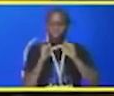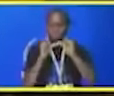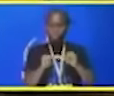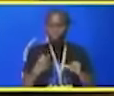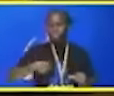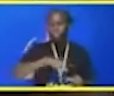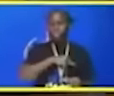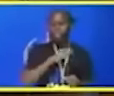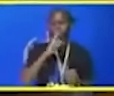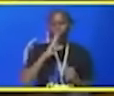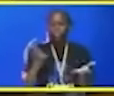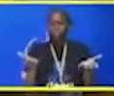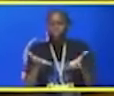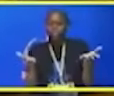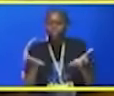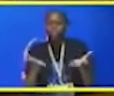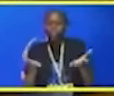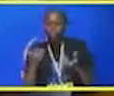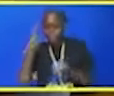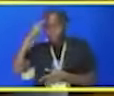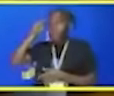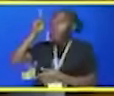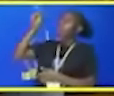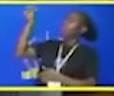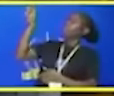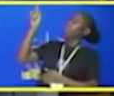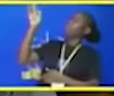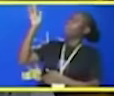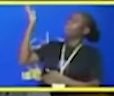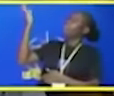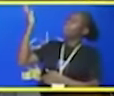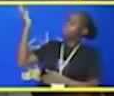We are here for you.